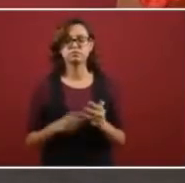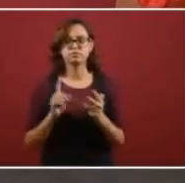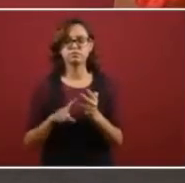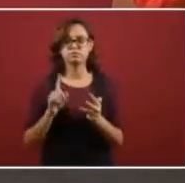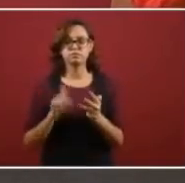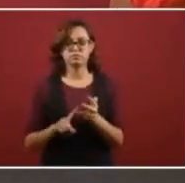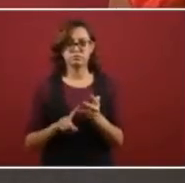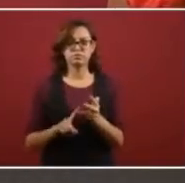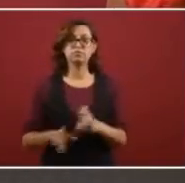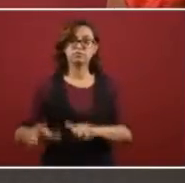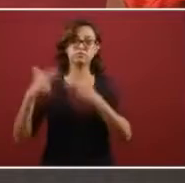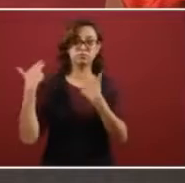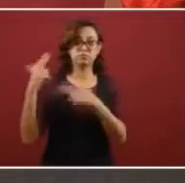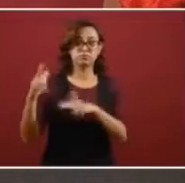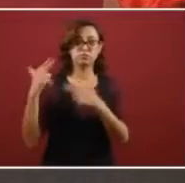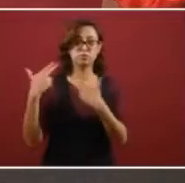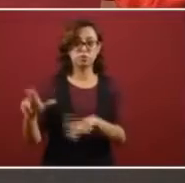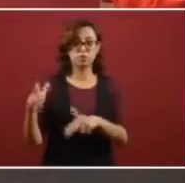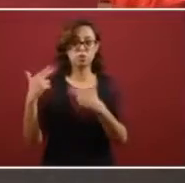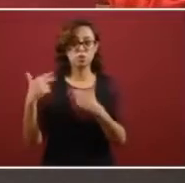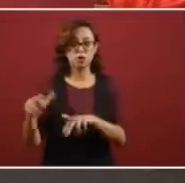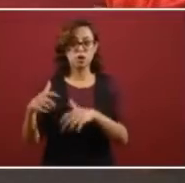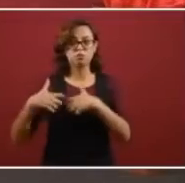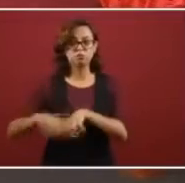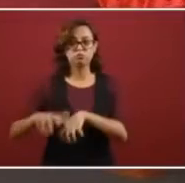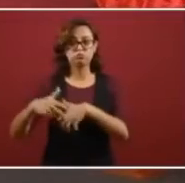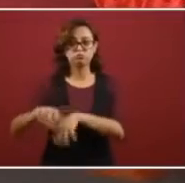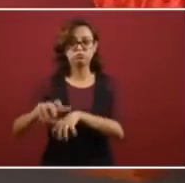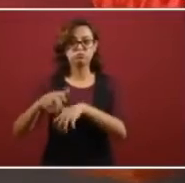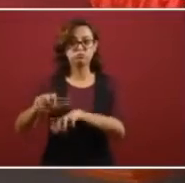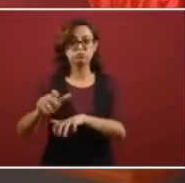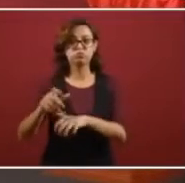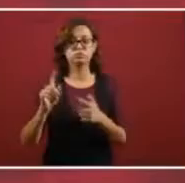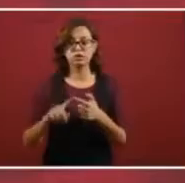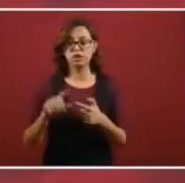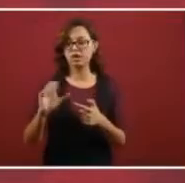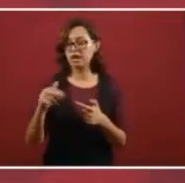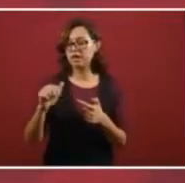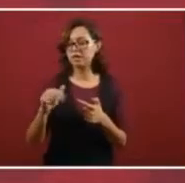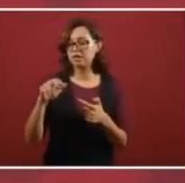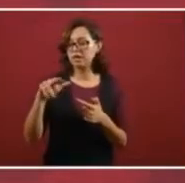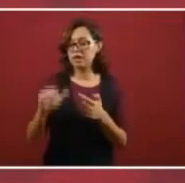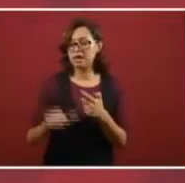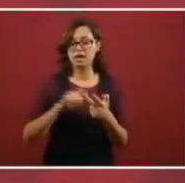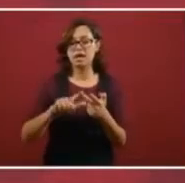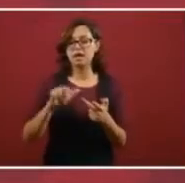So the third were the strikes, the historical strikes.